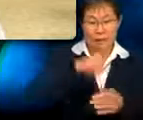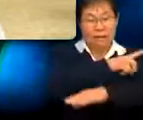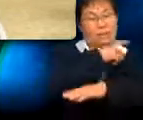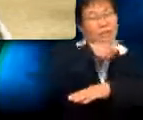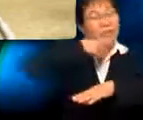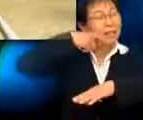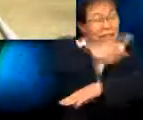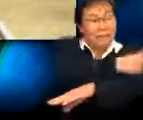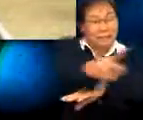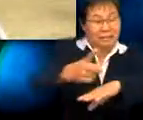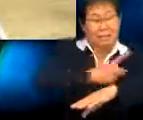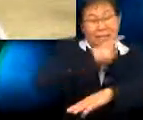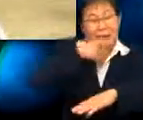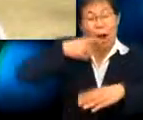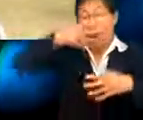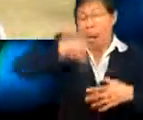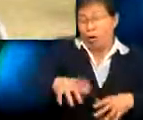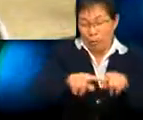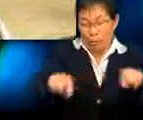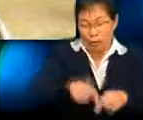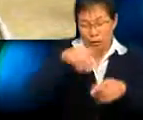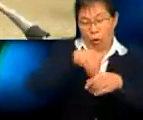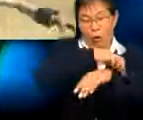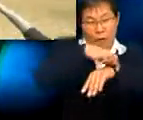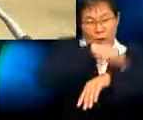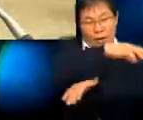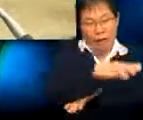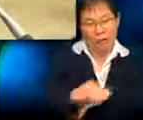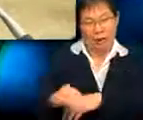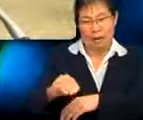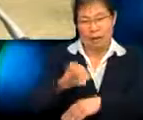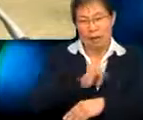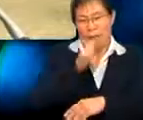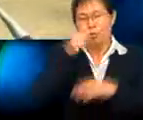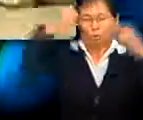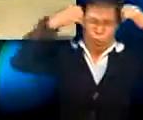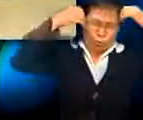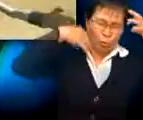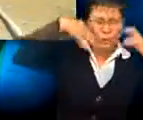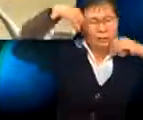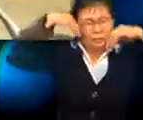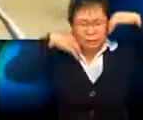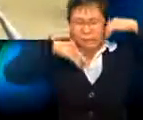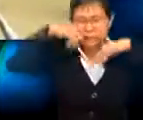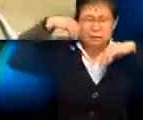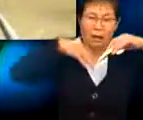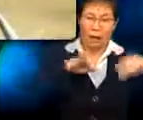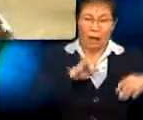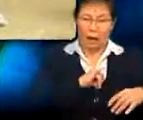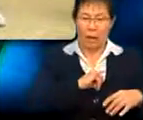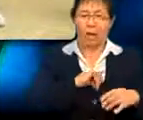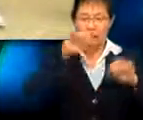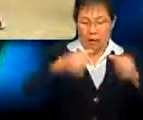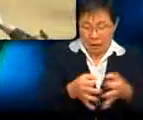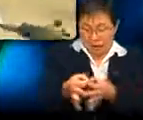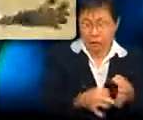This is a desert. It's the hottest place on earth, and I am sweating. Oh.